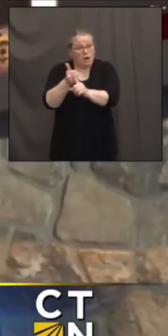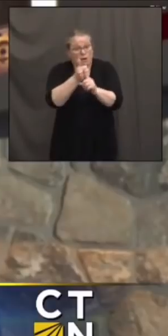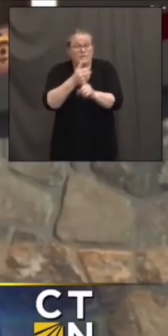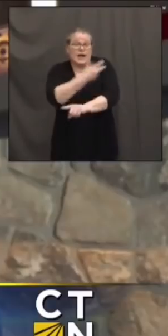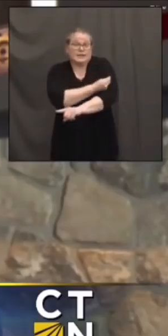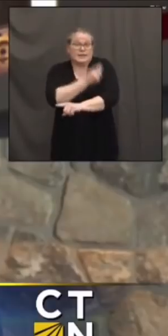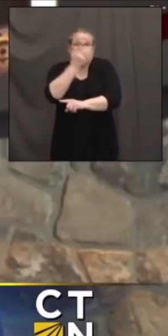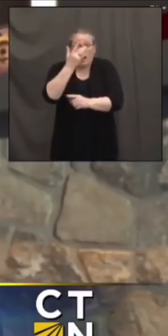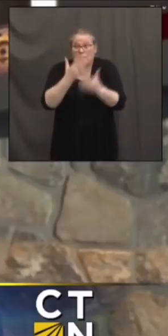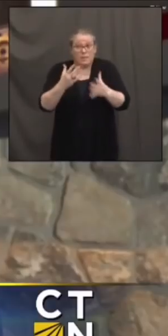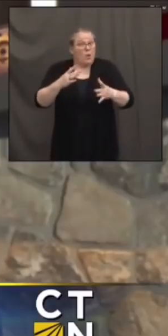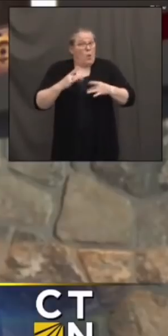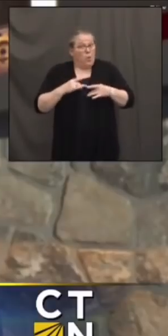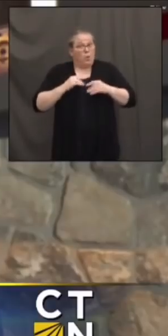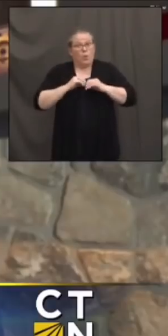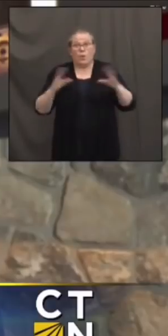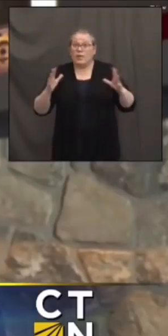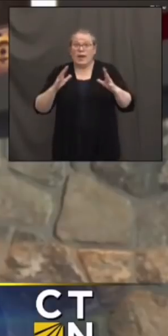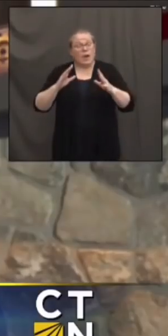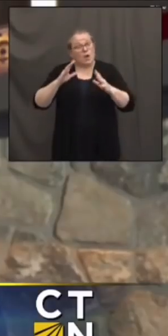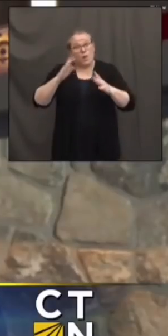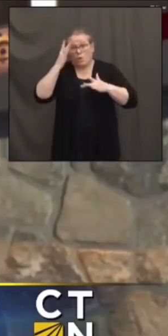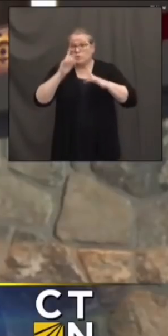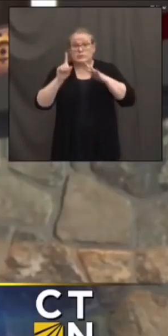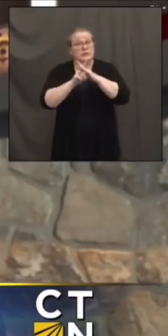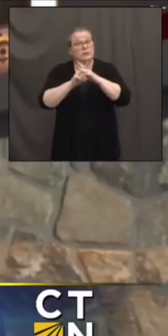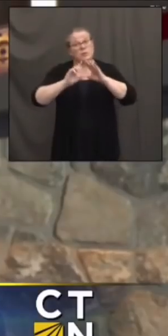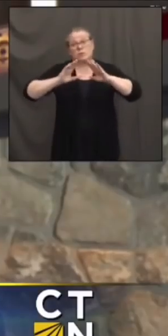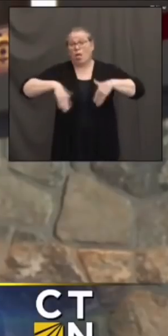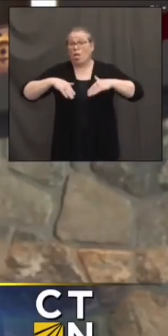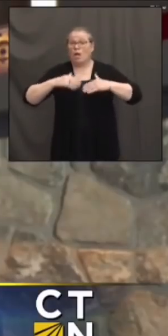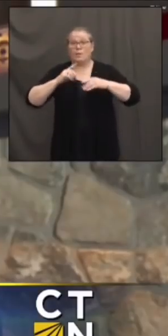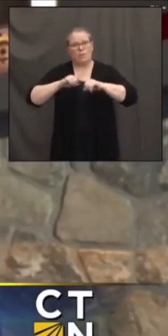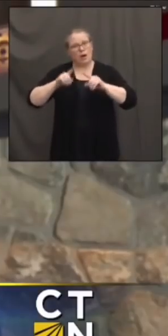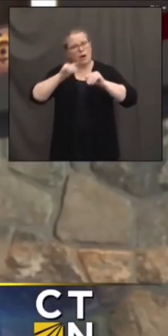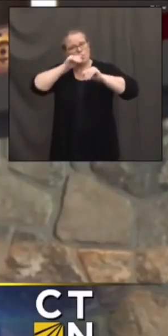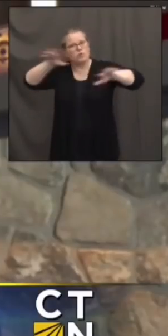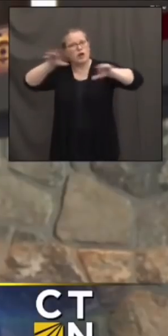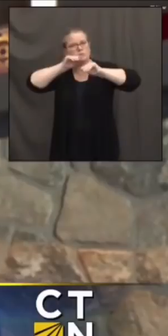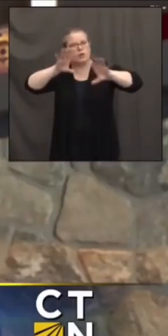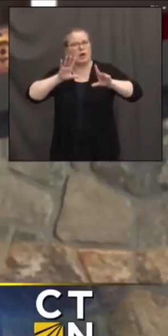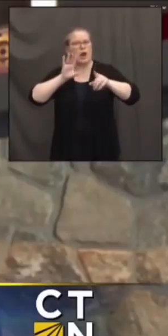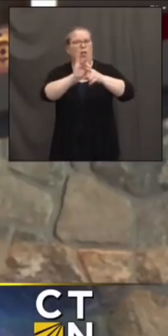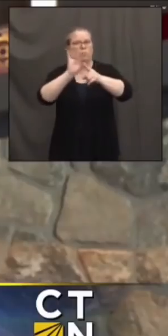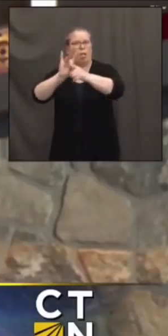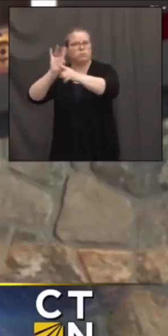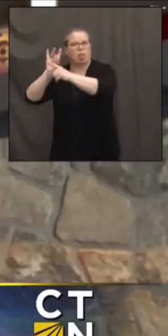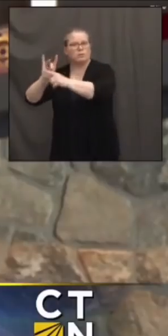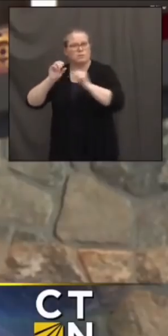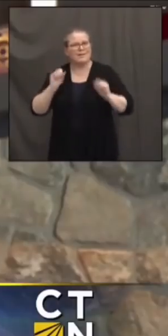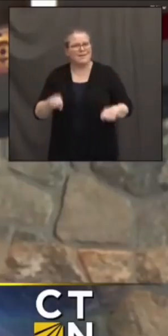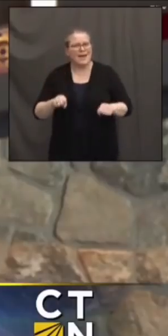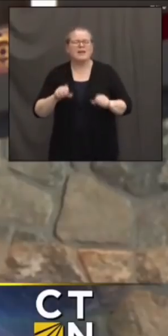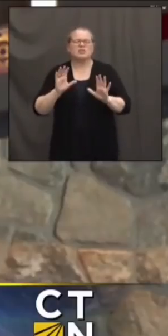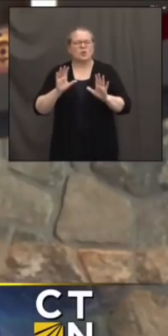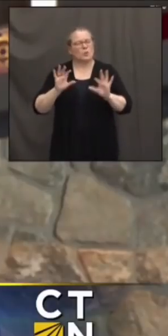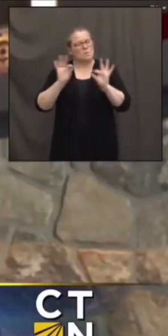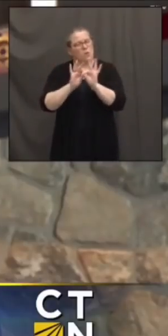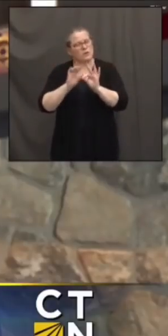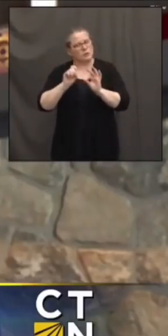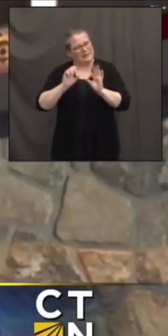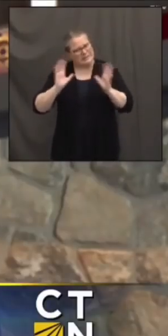put other individuals who are at higher risk, at risk of a bad outcome, of getting the virus and having a bad outcome. So we're going to need to work hard to get